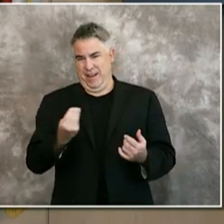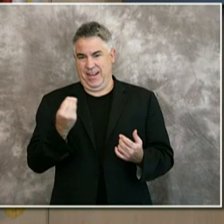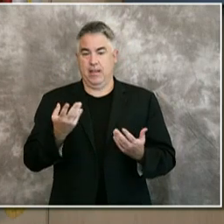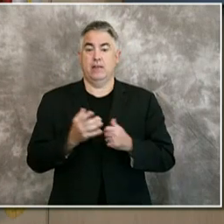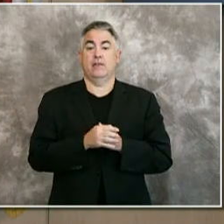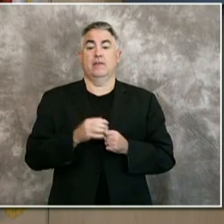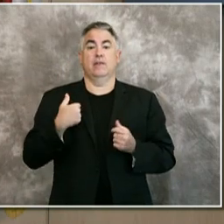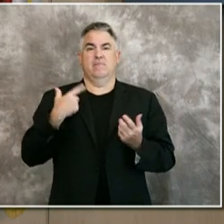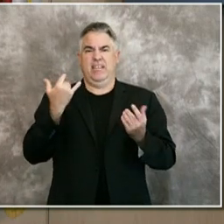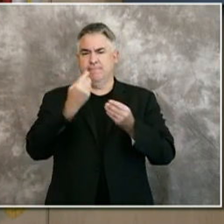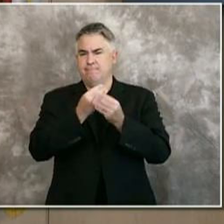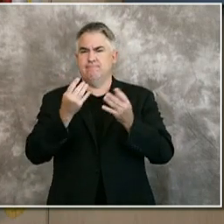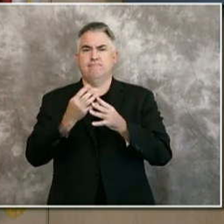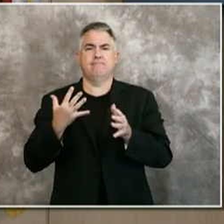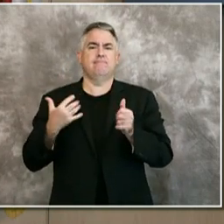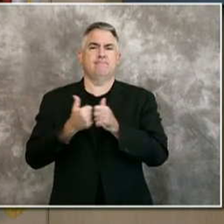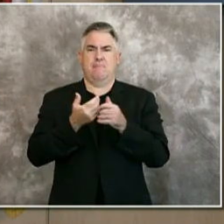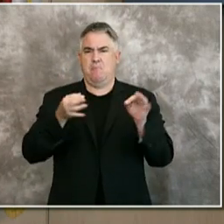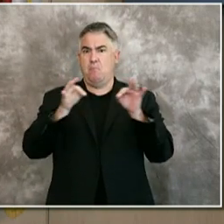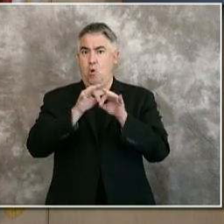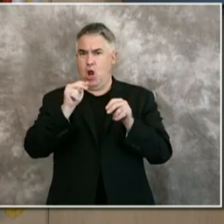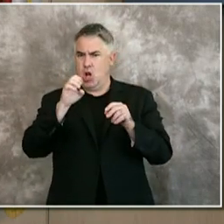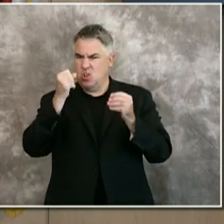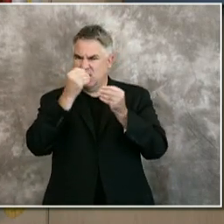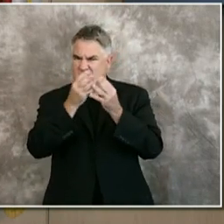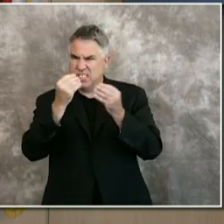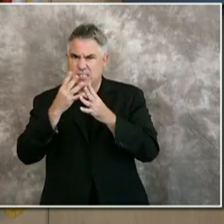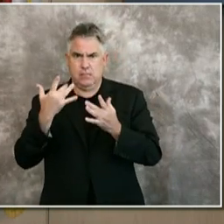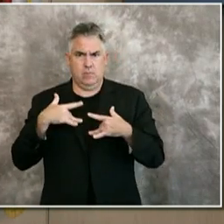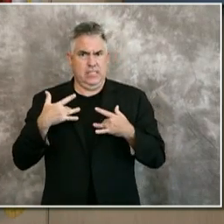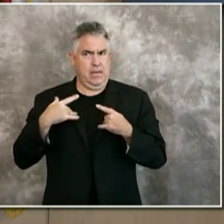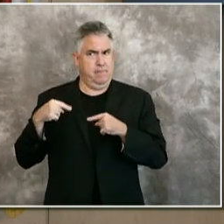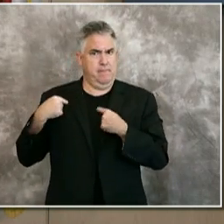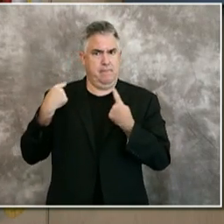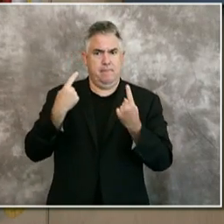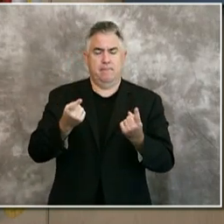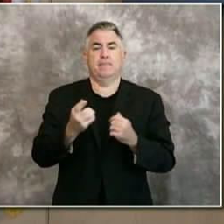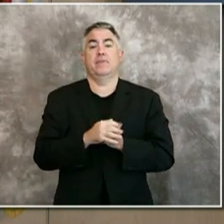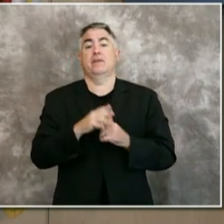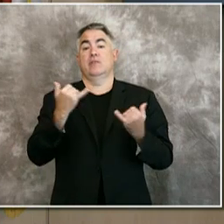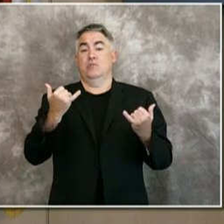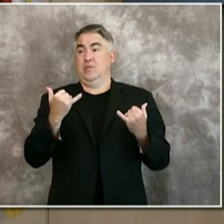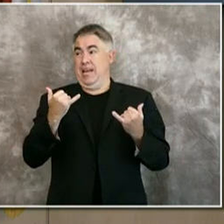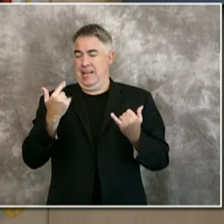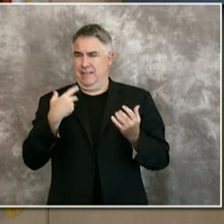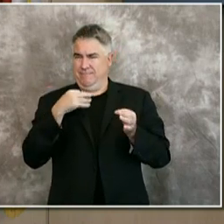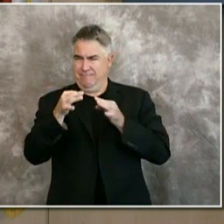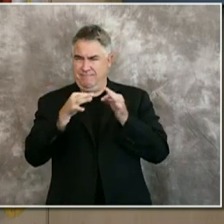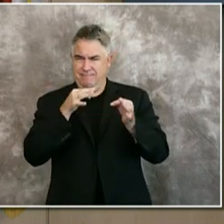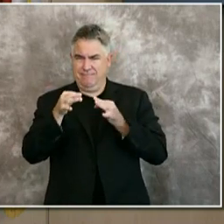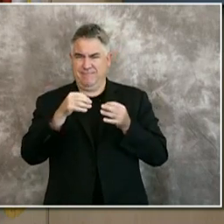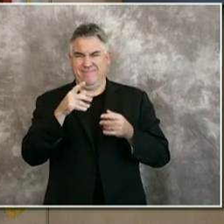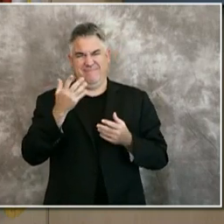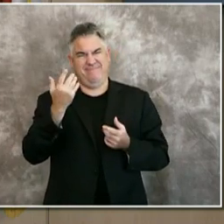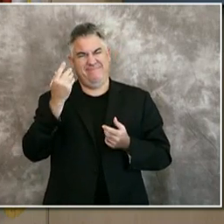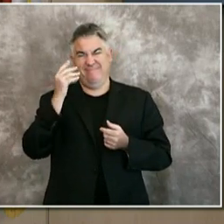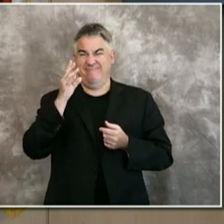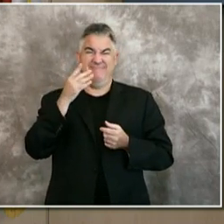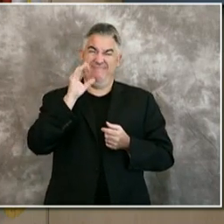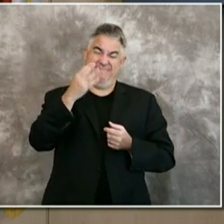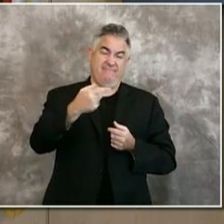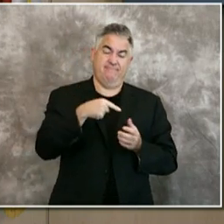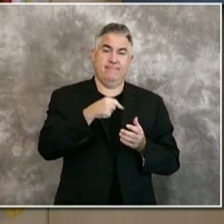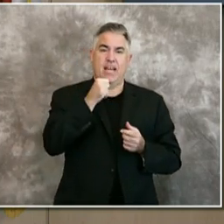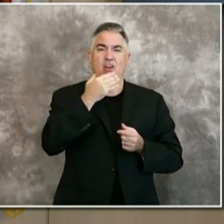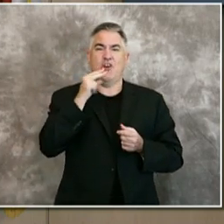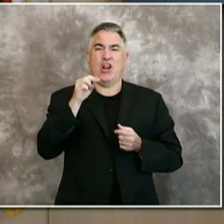update you on some of the important news that has transpired over the last few days, and unfortunately, I have to tell you, it's not good news.